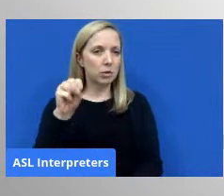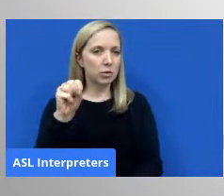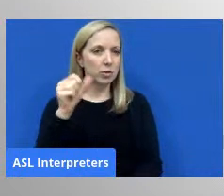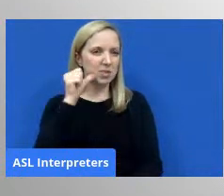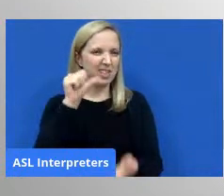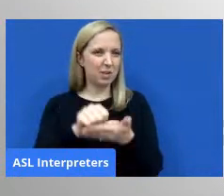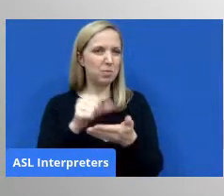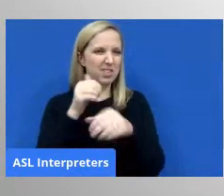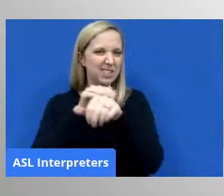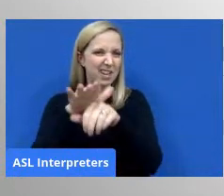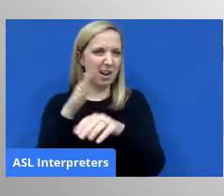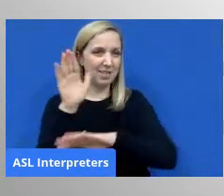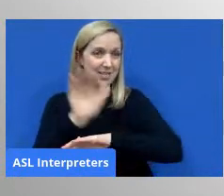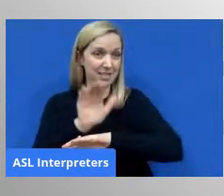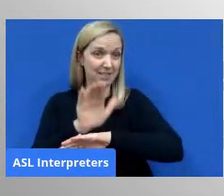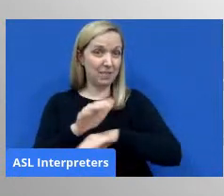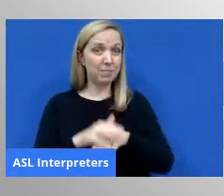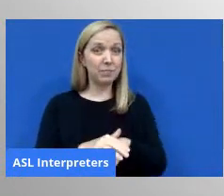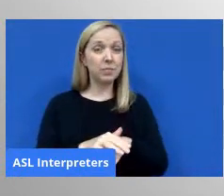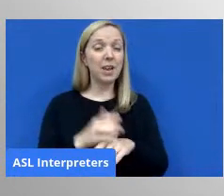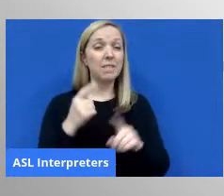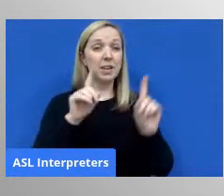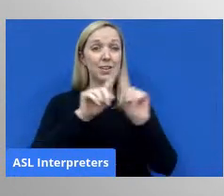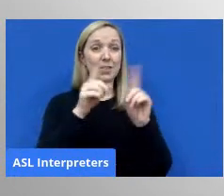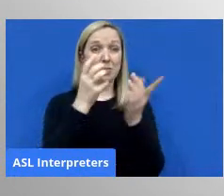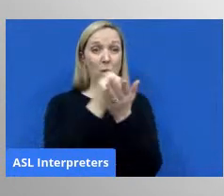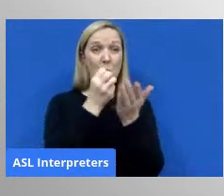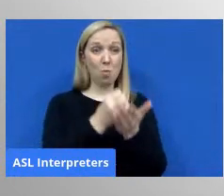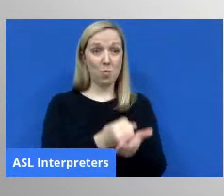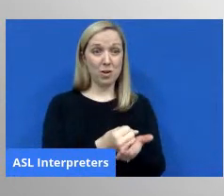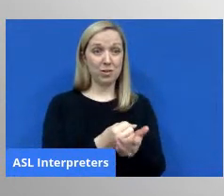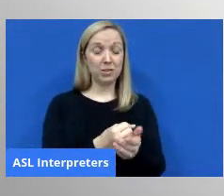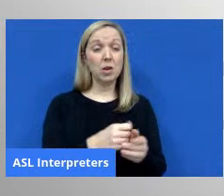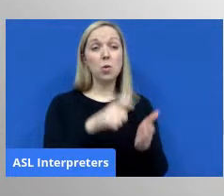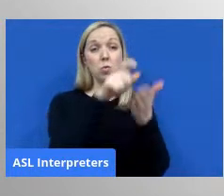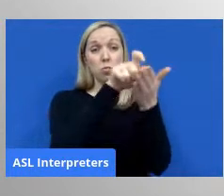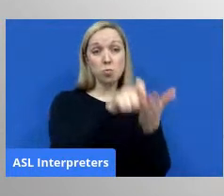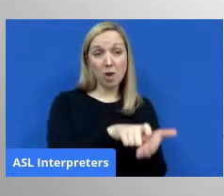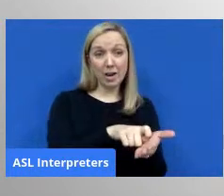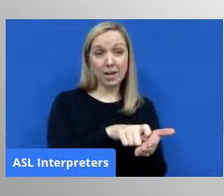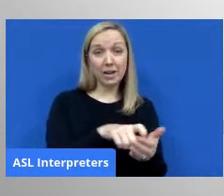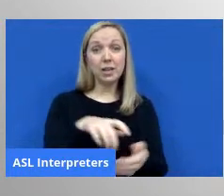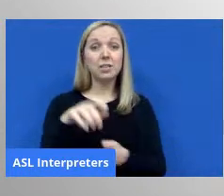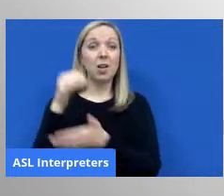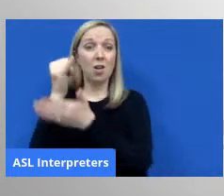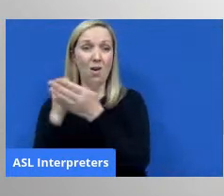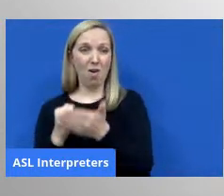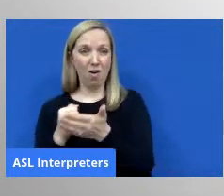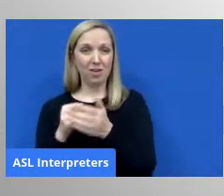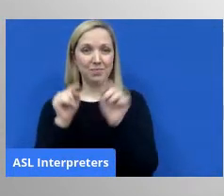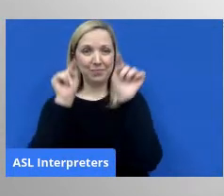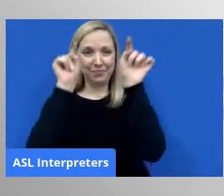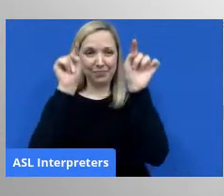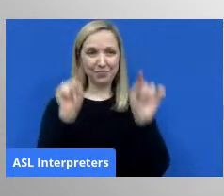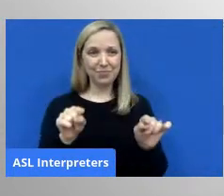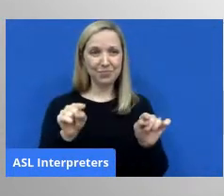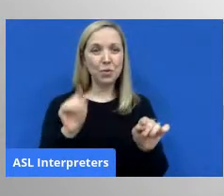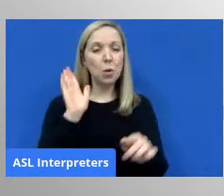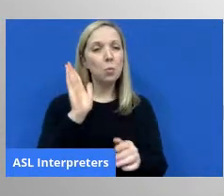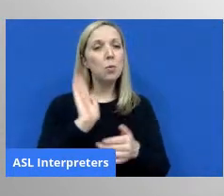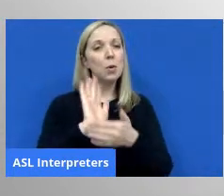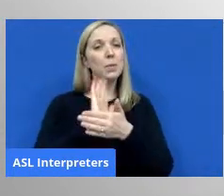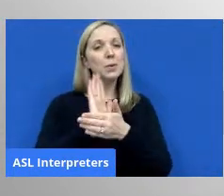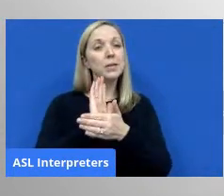and art categories from 1st grade up until 12th grade. They will be presented in video that will be